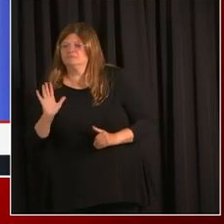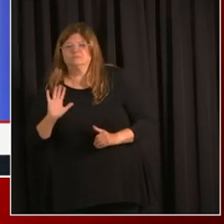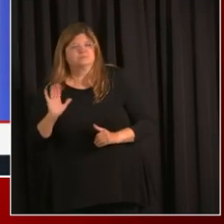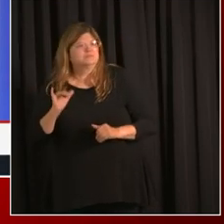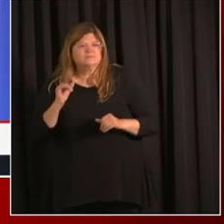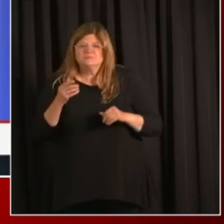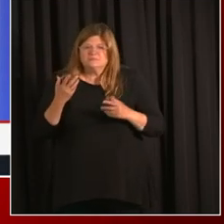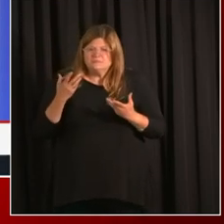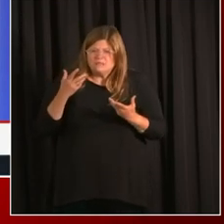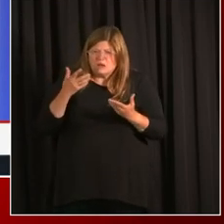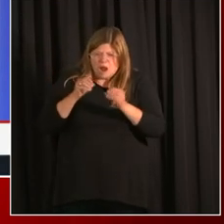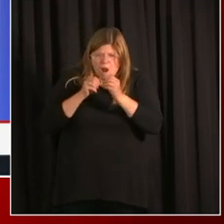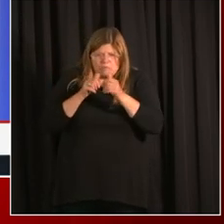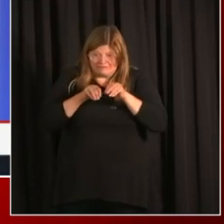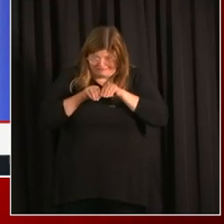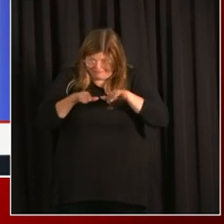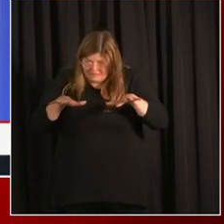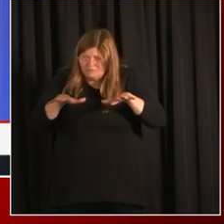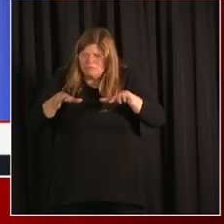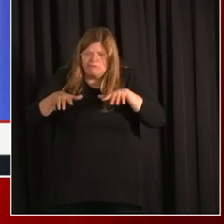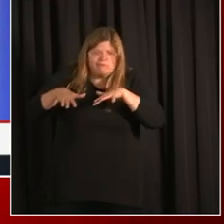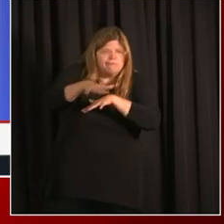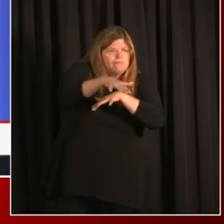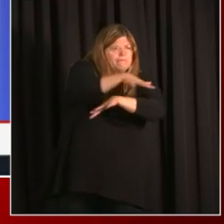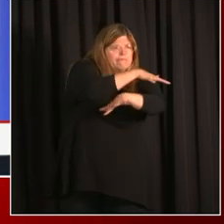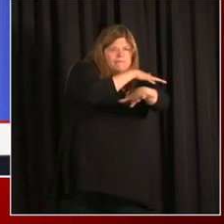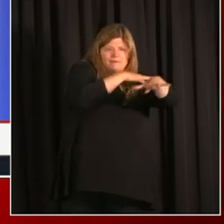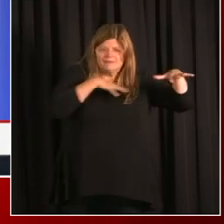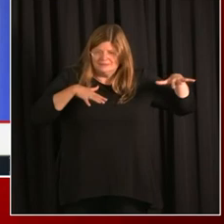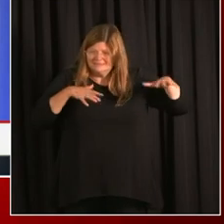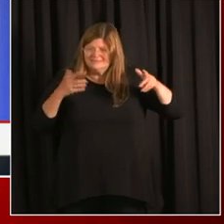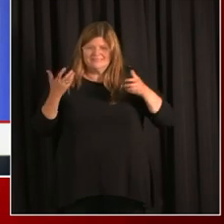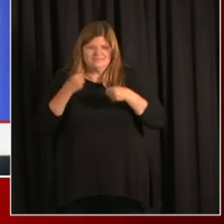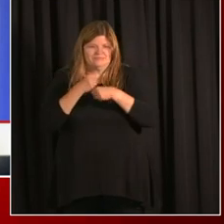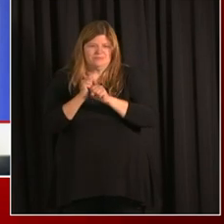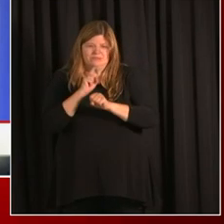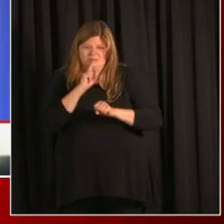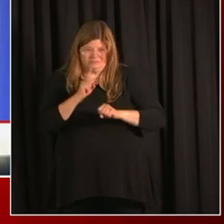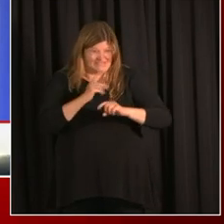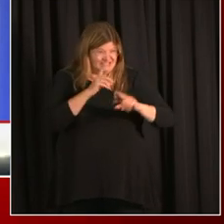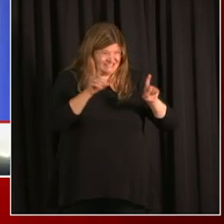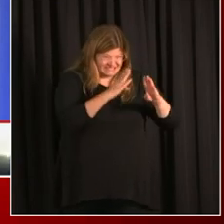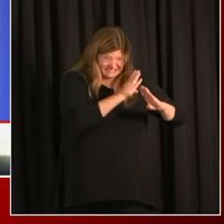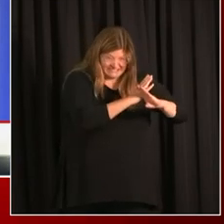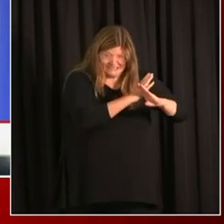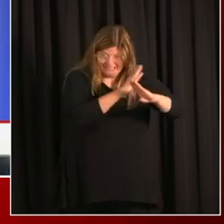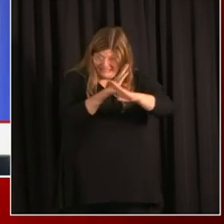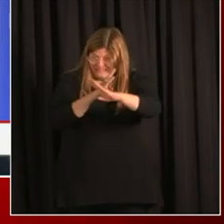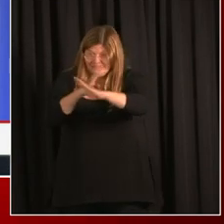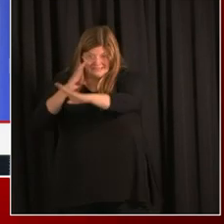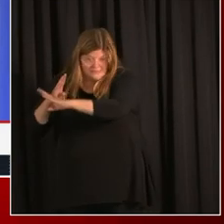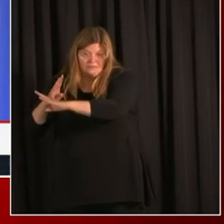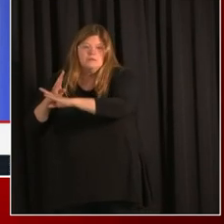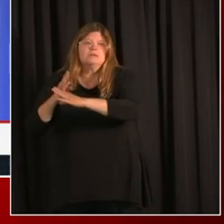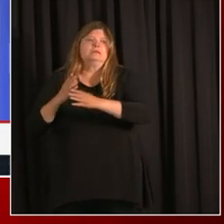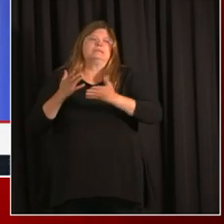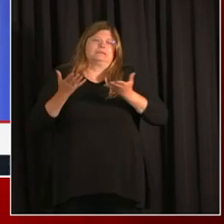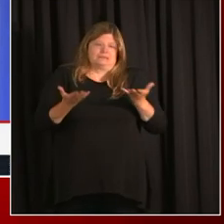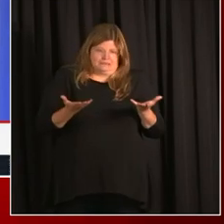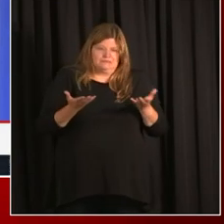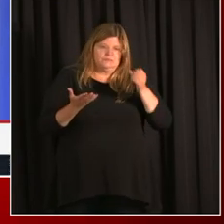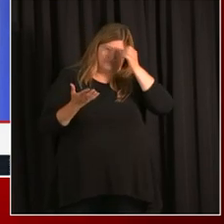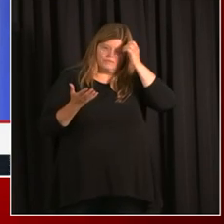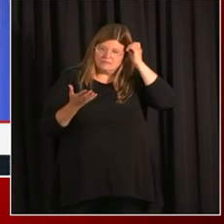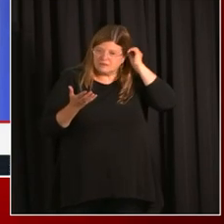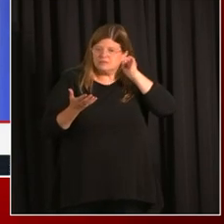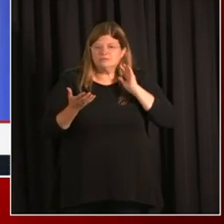in our community. And so getting into containment, which is where we need to be to move into phase 3, good markers